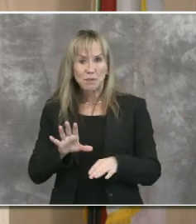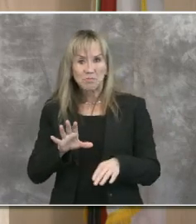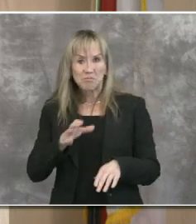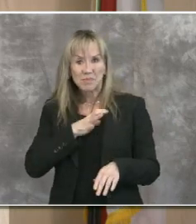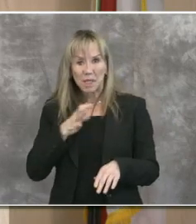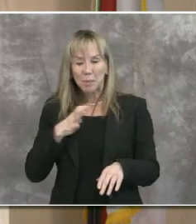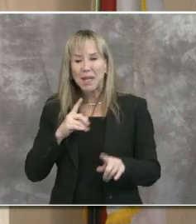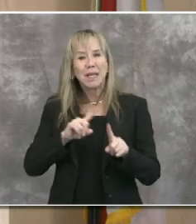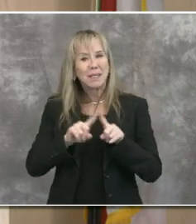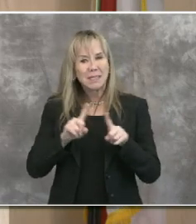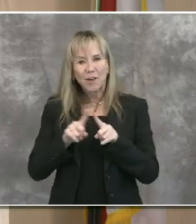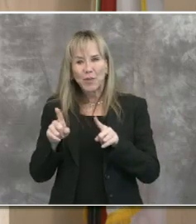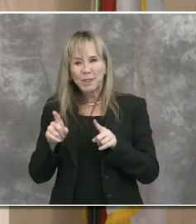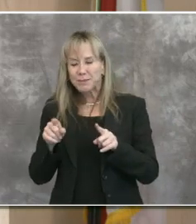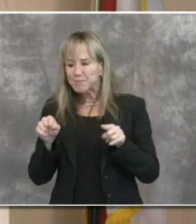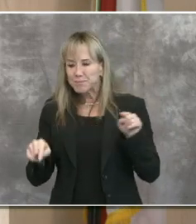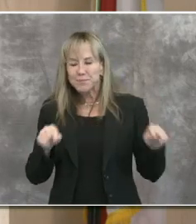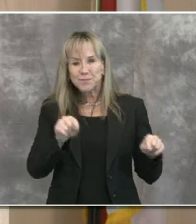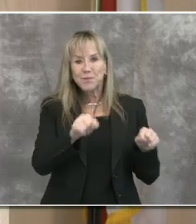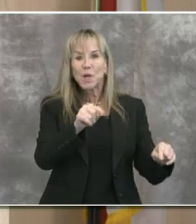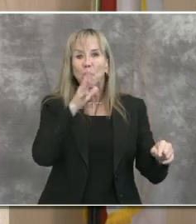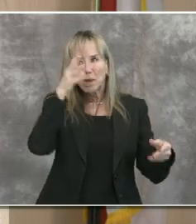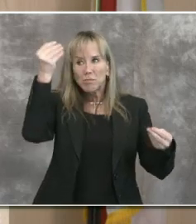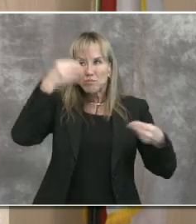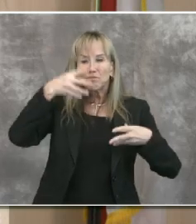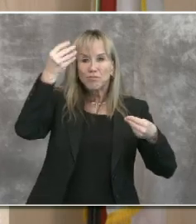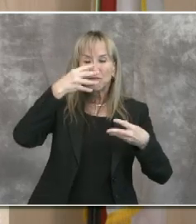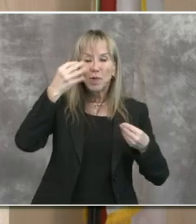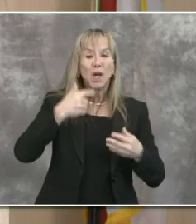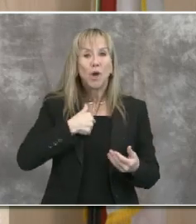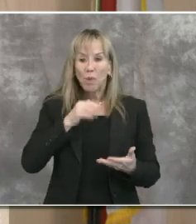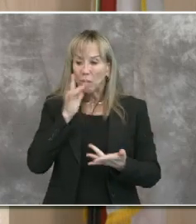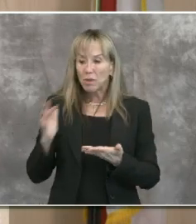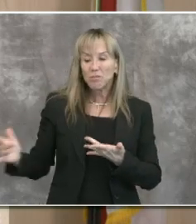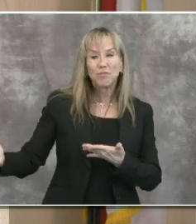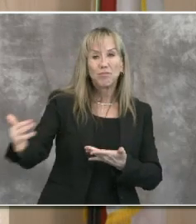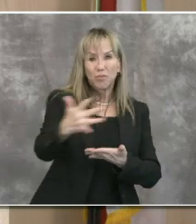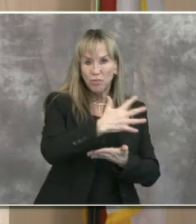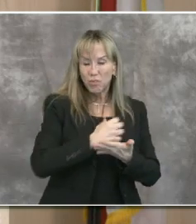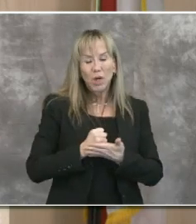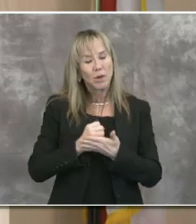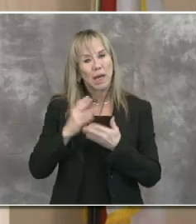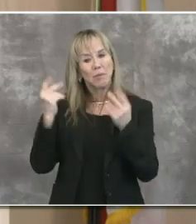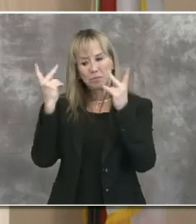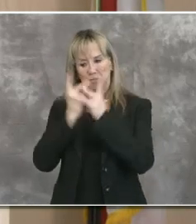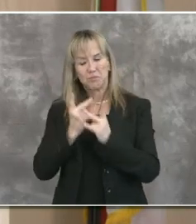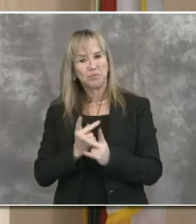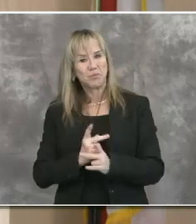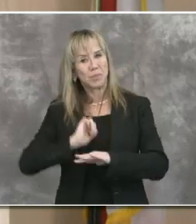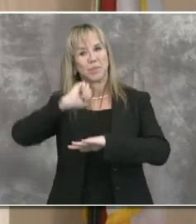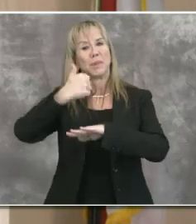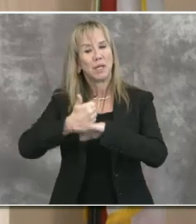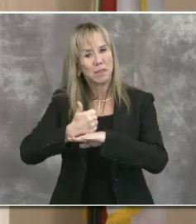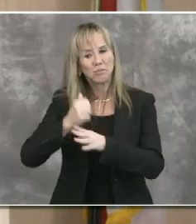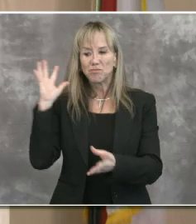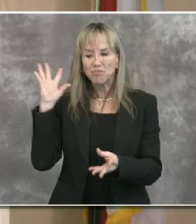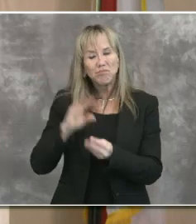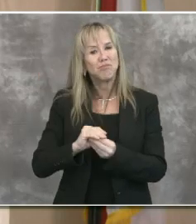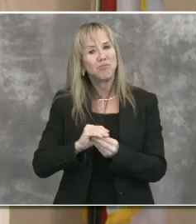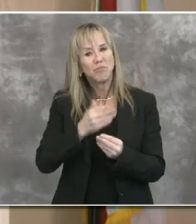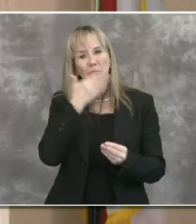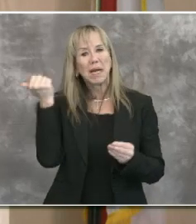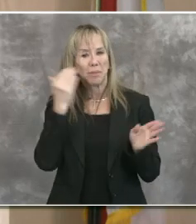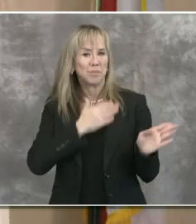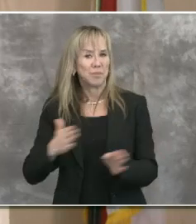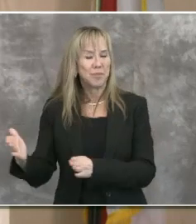that are or will be providing input to us, and we will utilize all of that information to come up with a comprehensive plan.